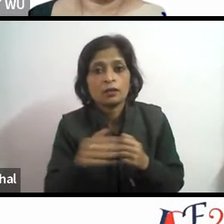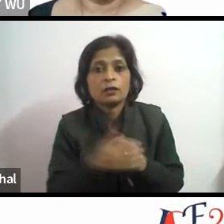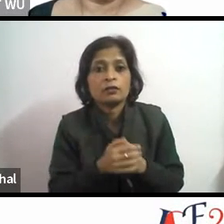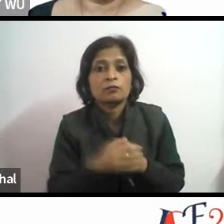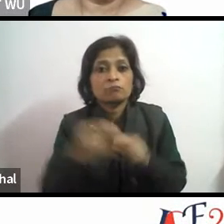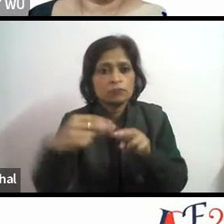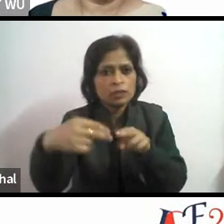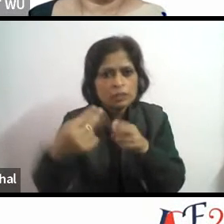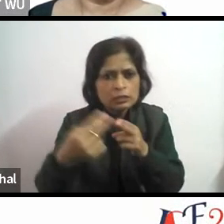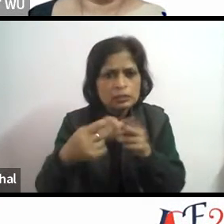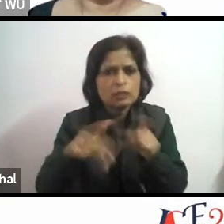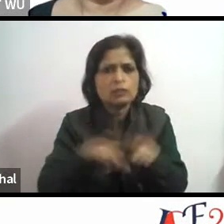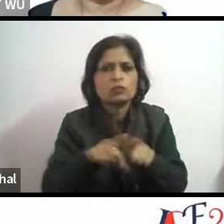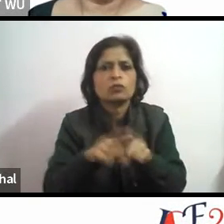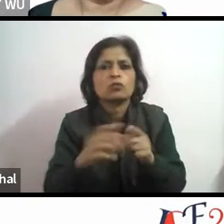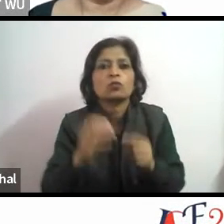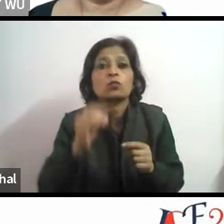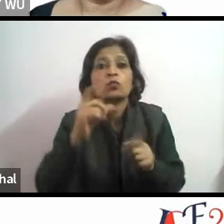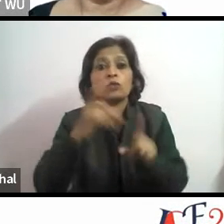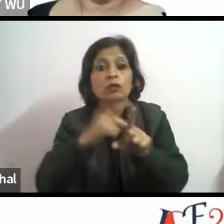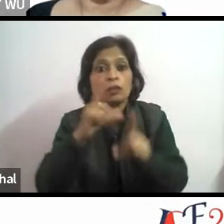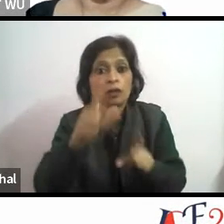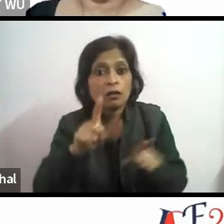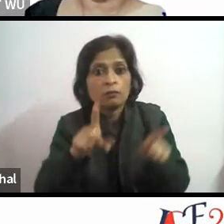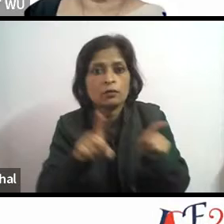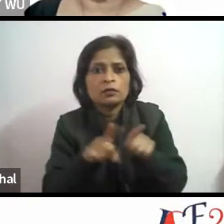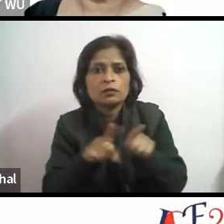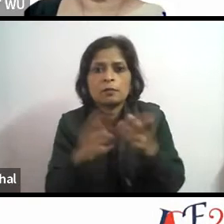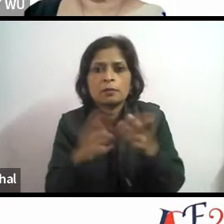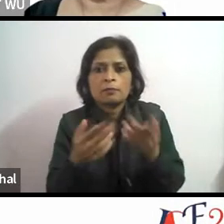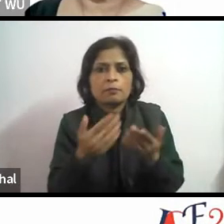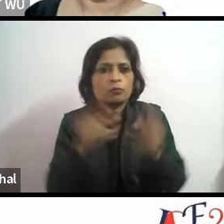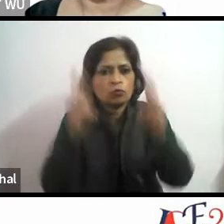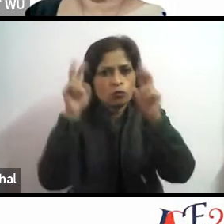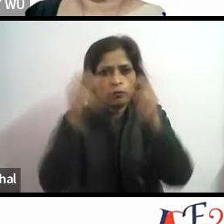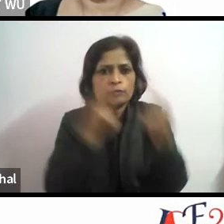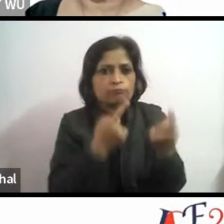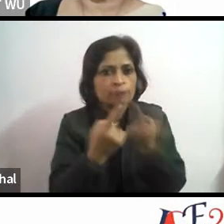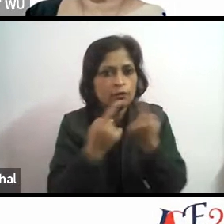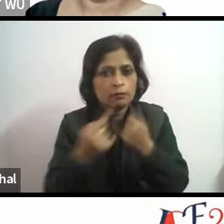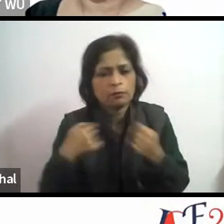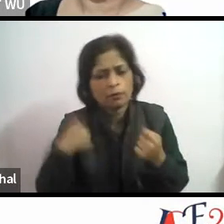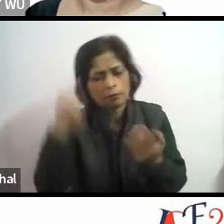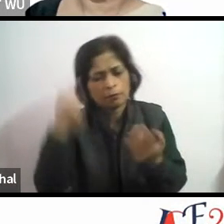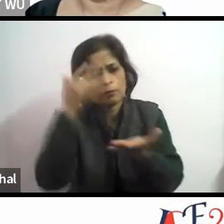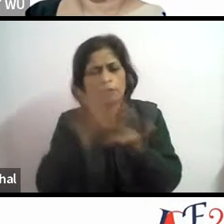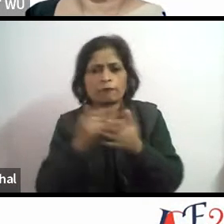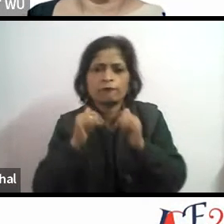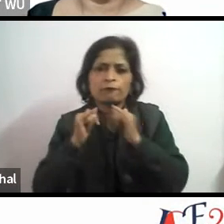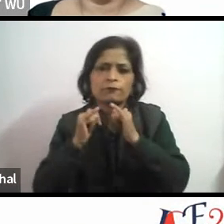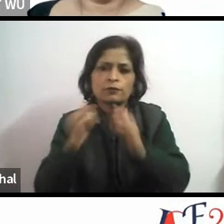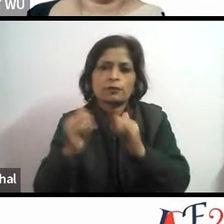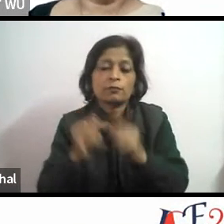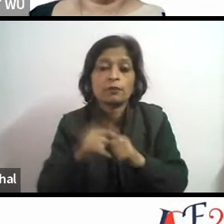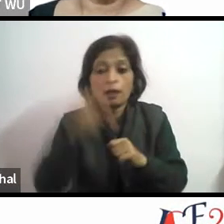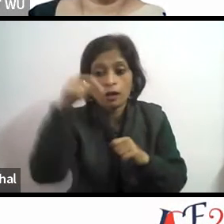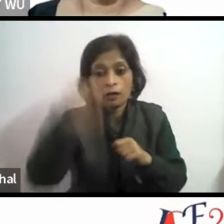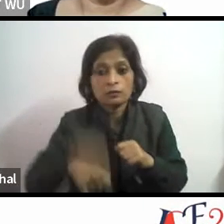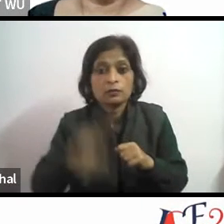distance and part-time education. I firmly believe in you, ma'am, and I hope after your today's